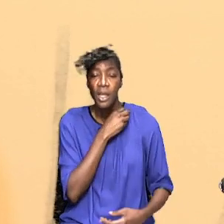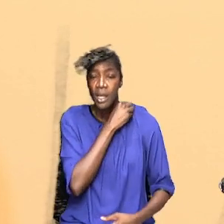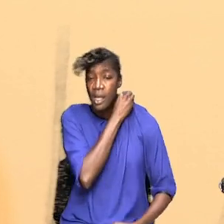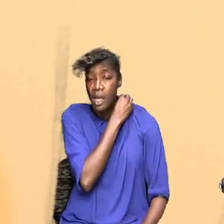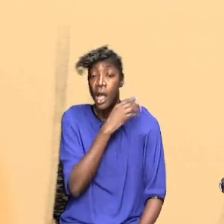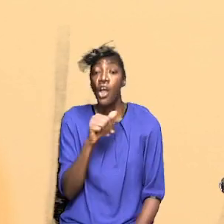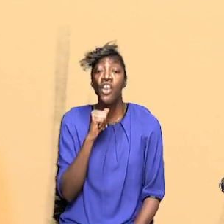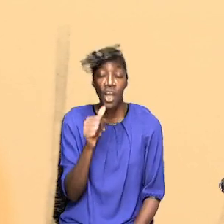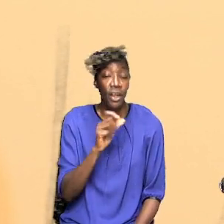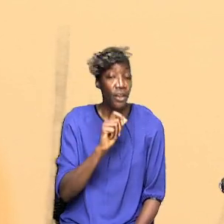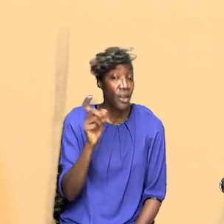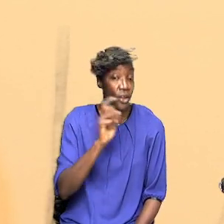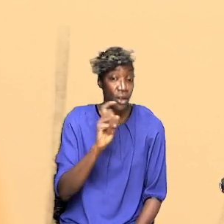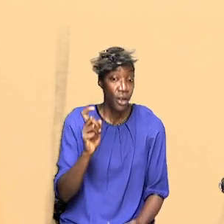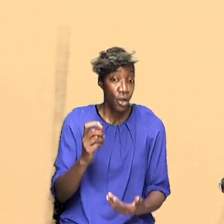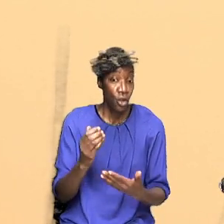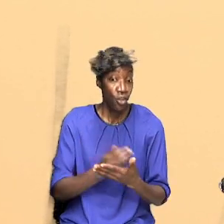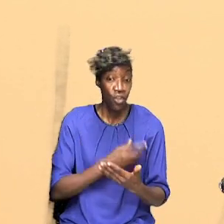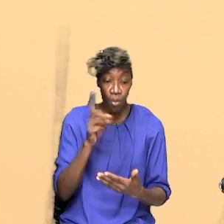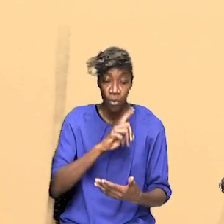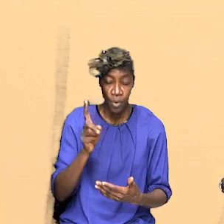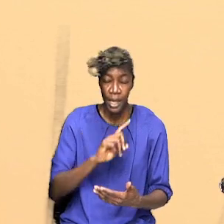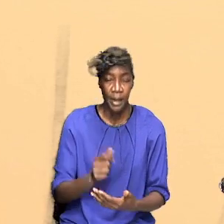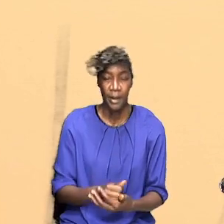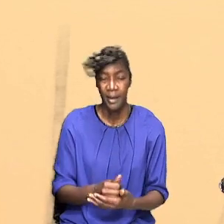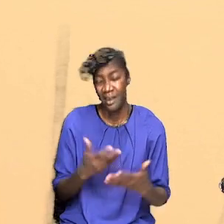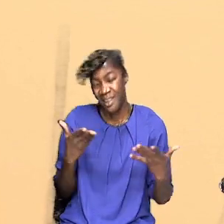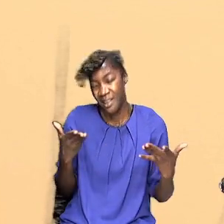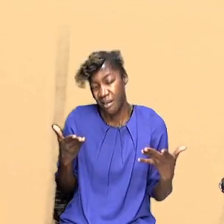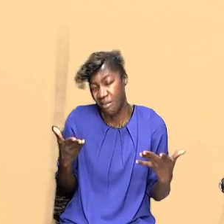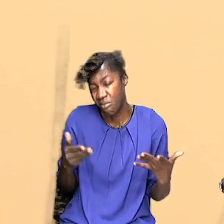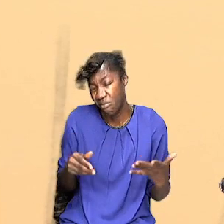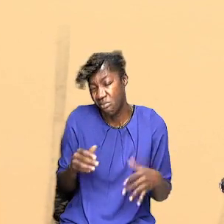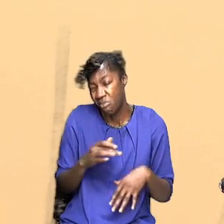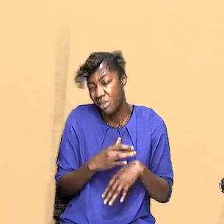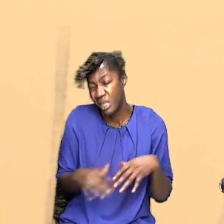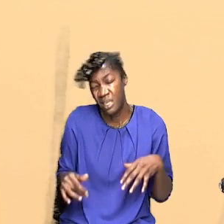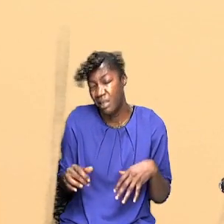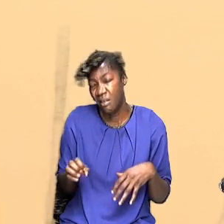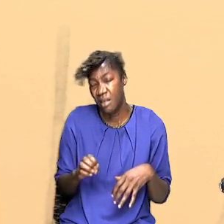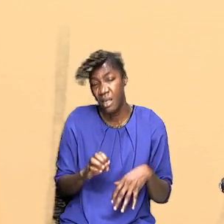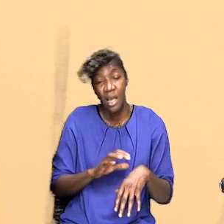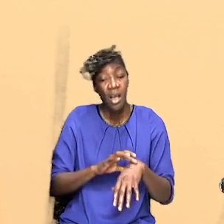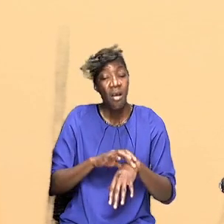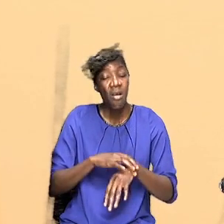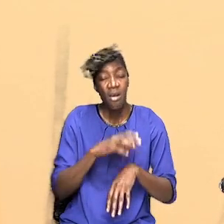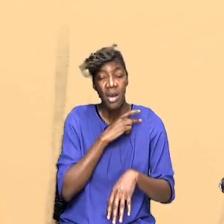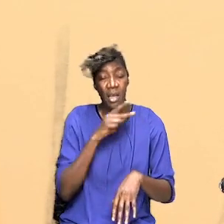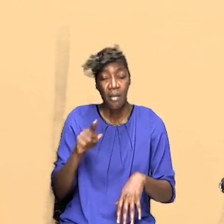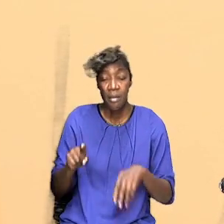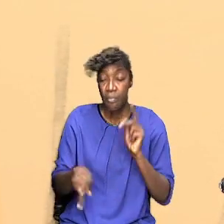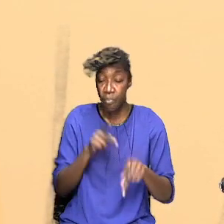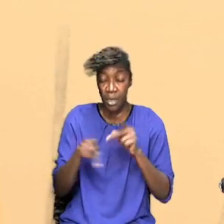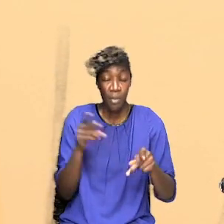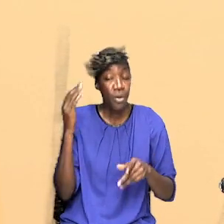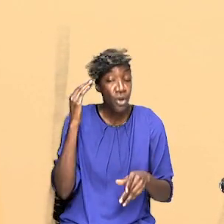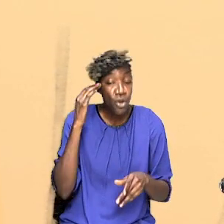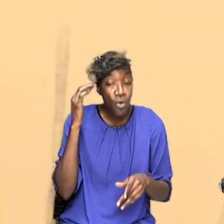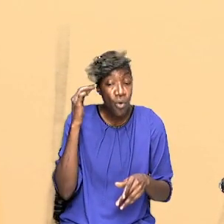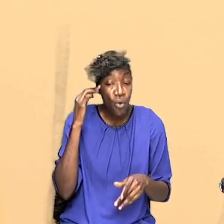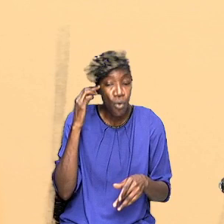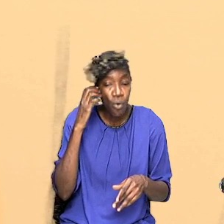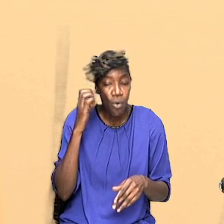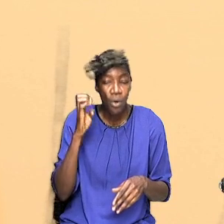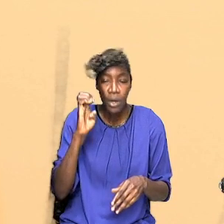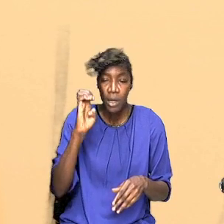lightly. That is why when even earthly kings know this, our earthly people know this. Esther